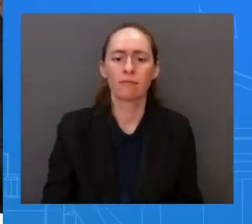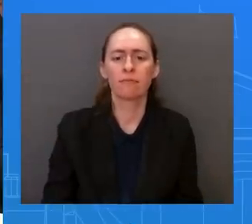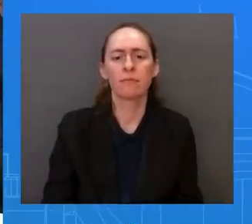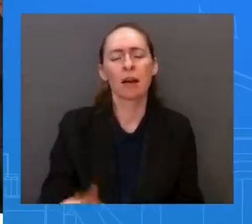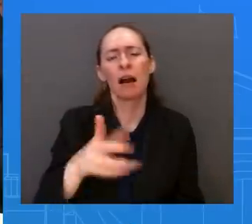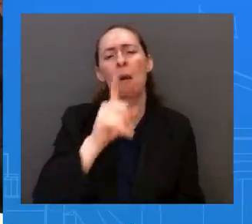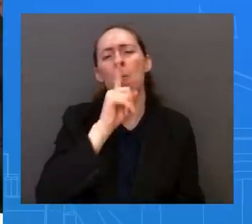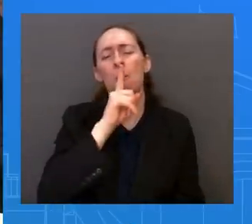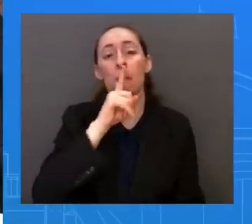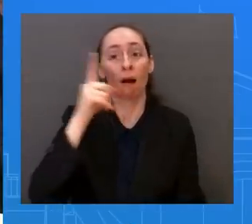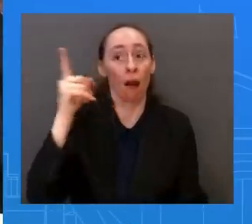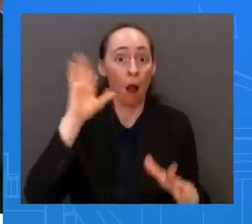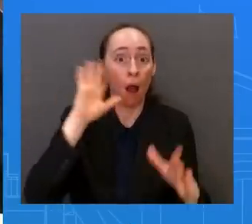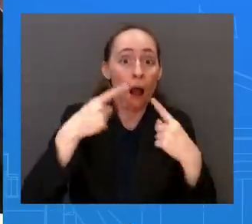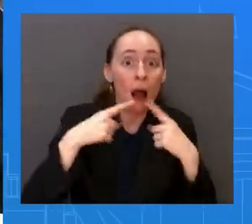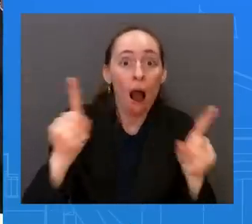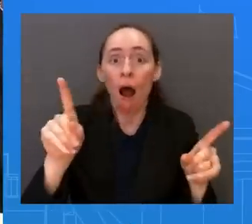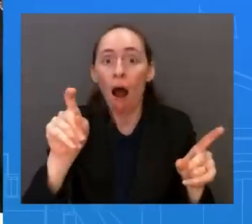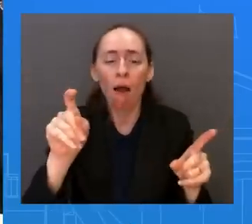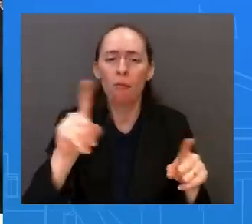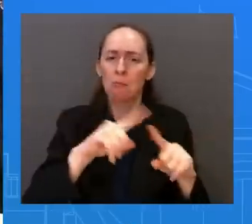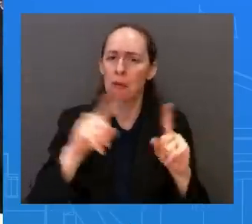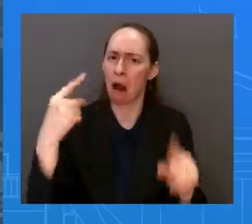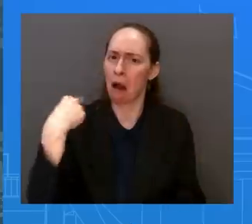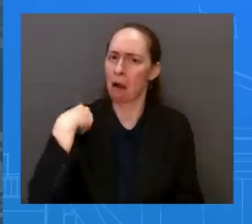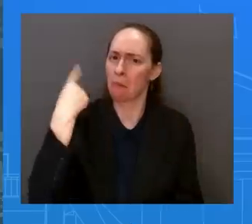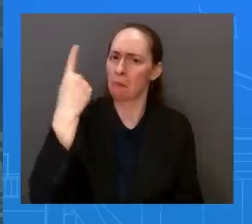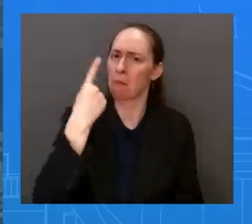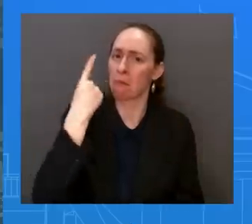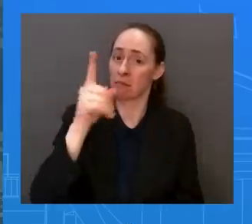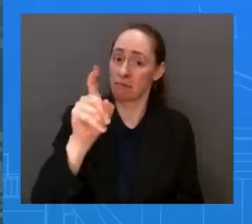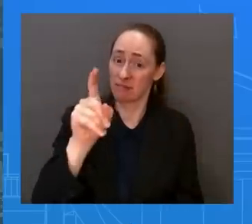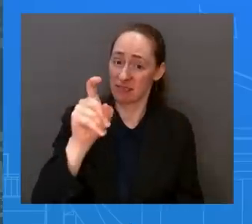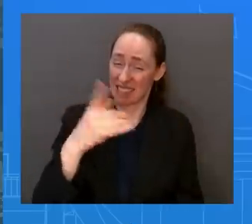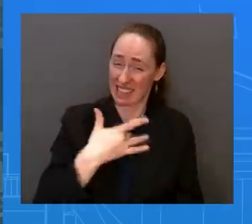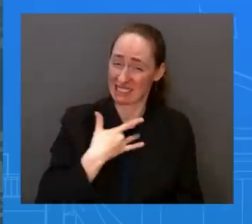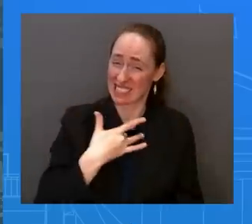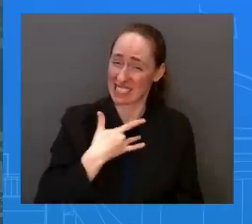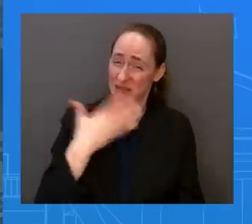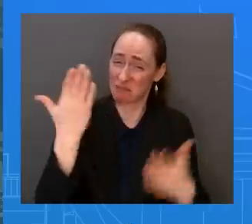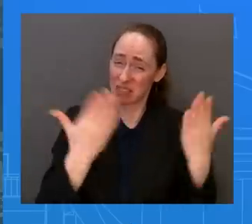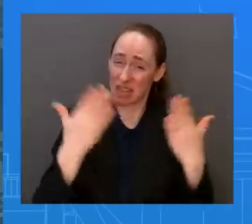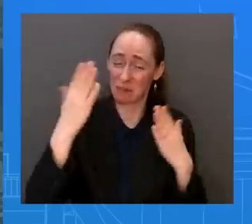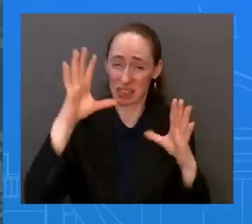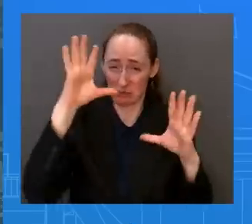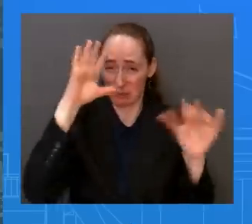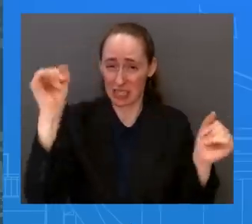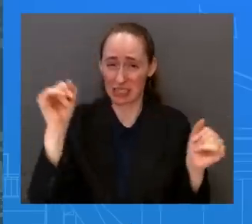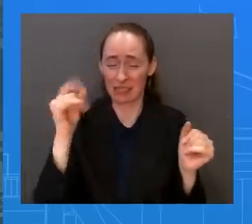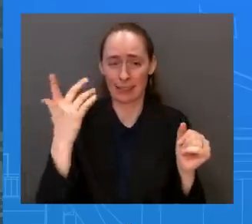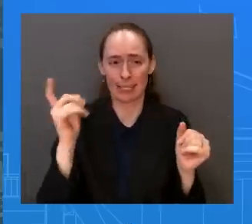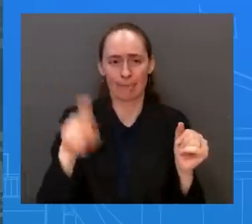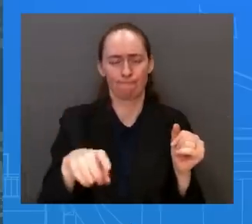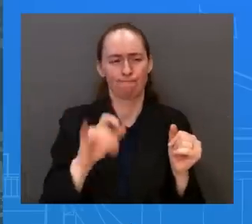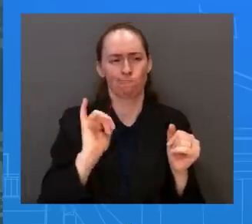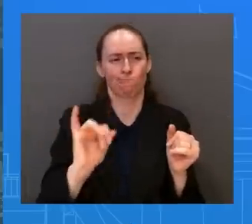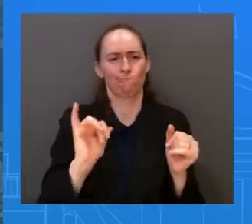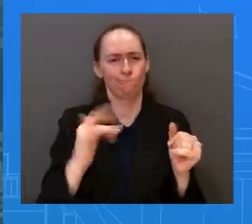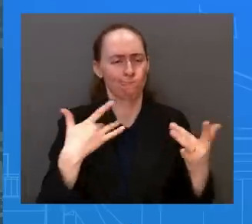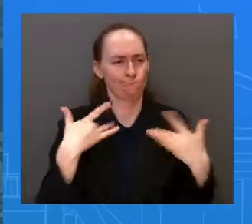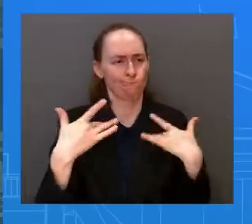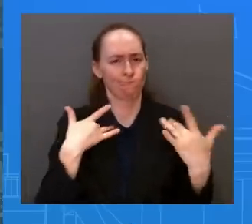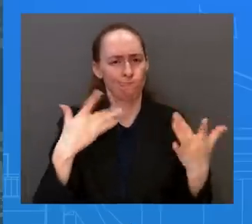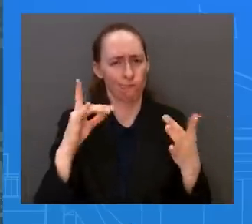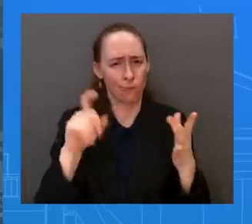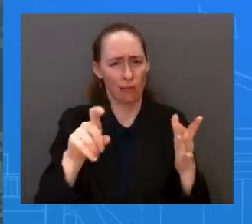address those concerns from his own constituents? So as you just laid out, I'm going to be very careful, covered by the Hatch Act. Don't want to get into the